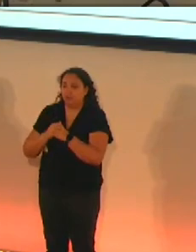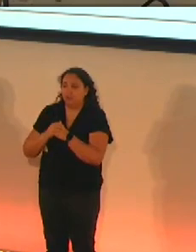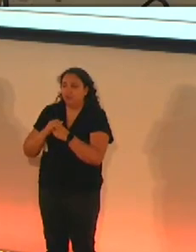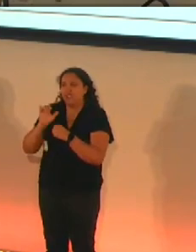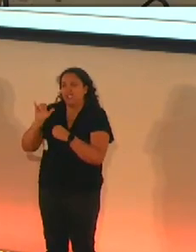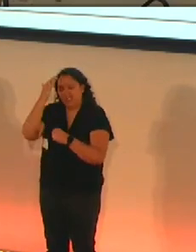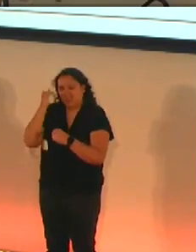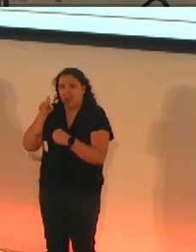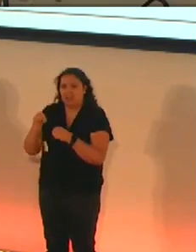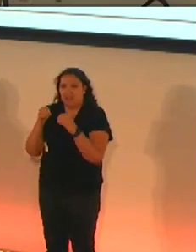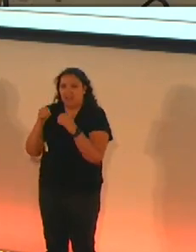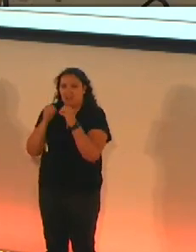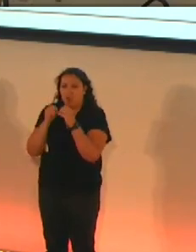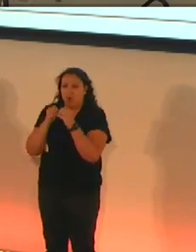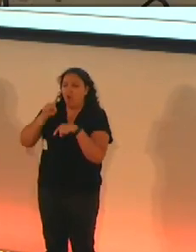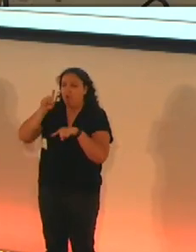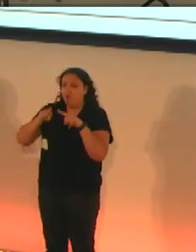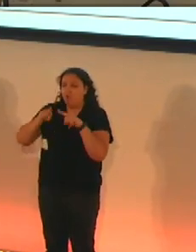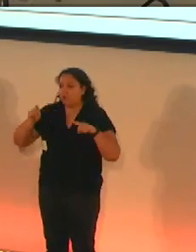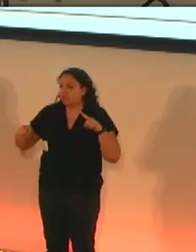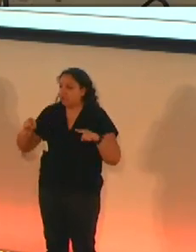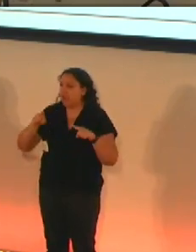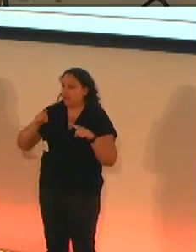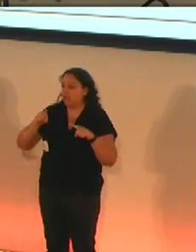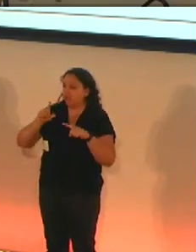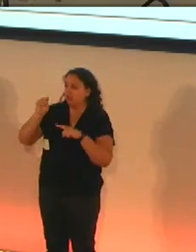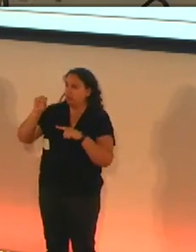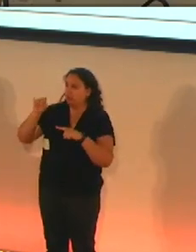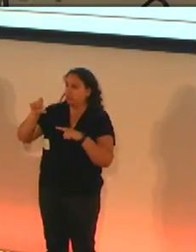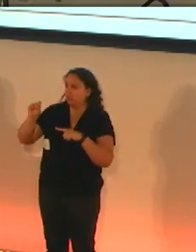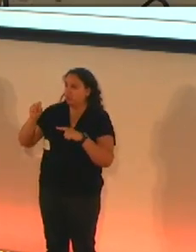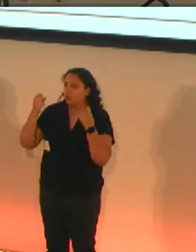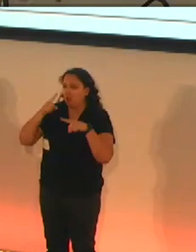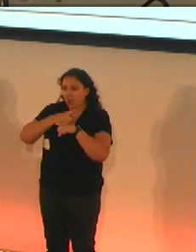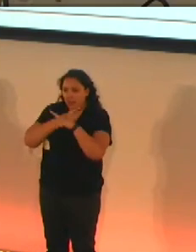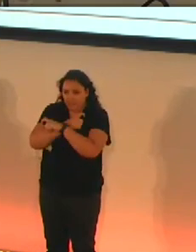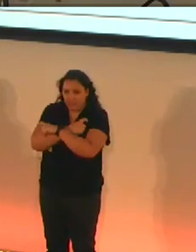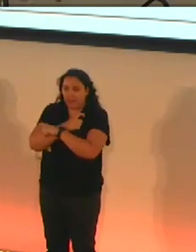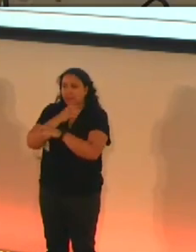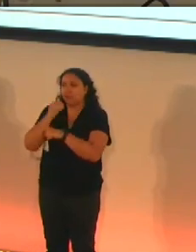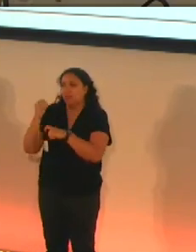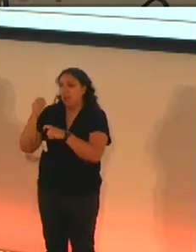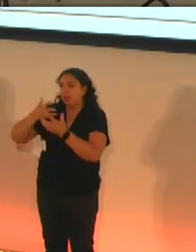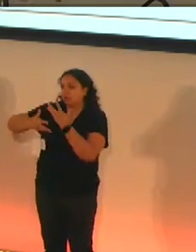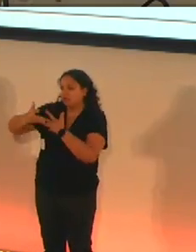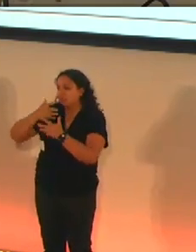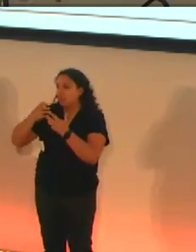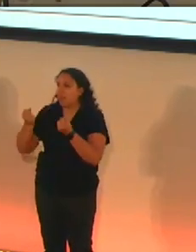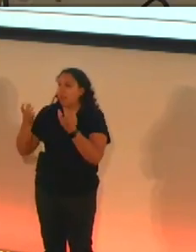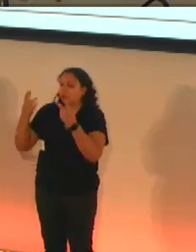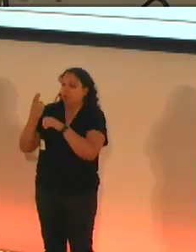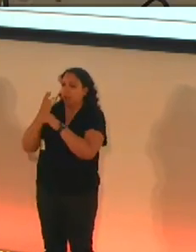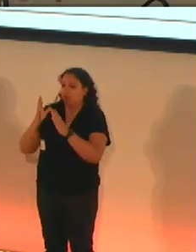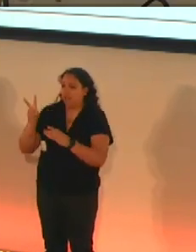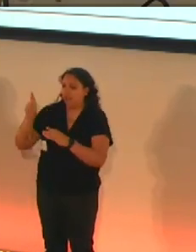for versatile accessibility tools for social VR, which are very complex and multi-user VR spaces. And since these are multi-user VR